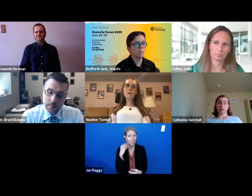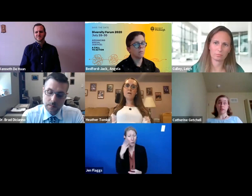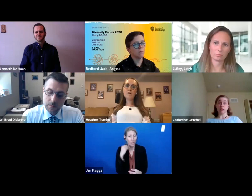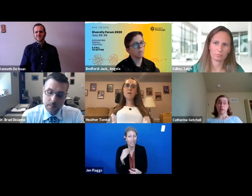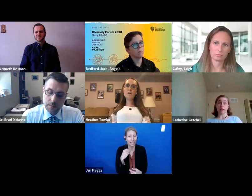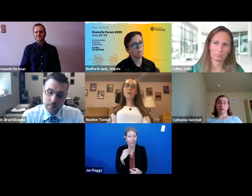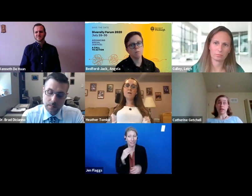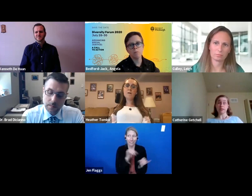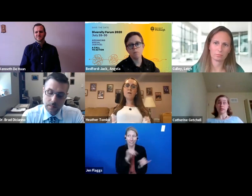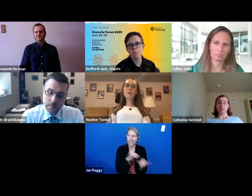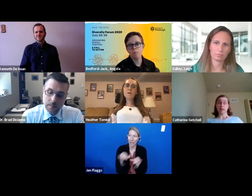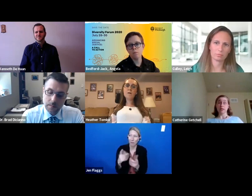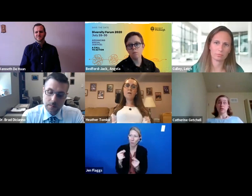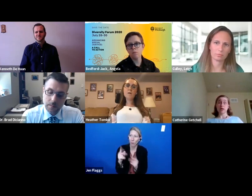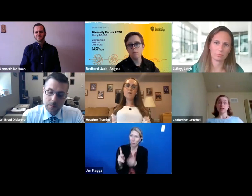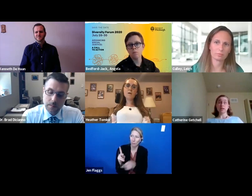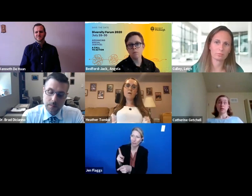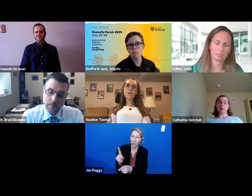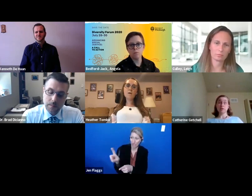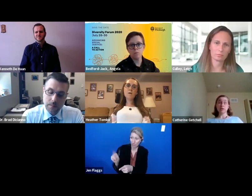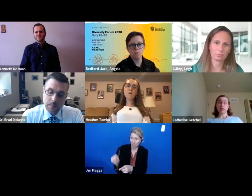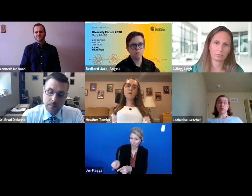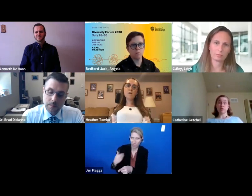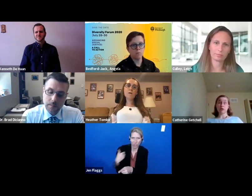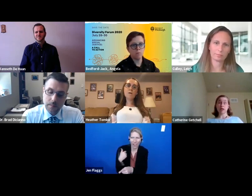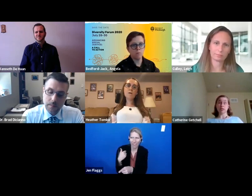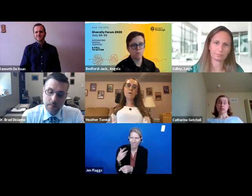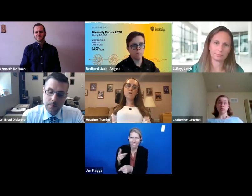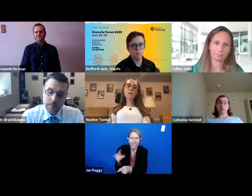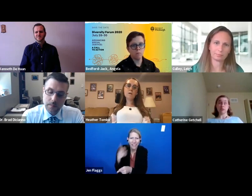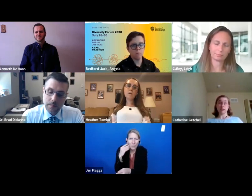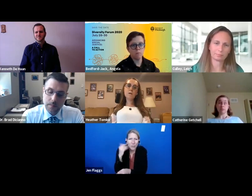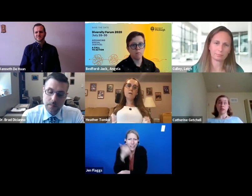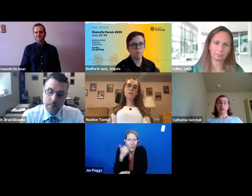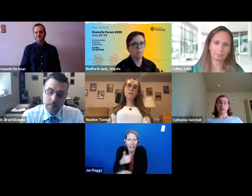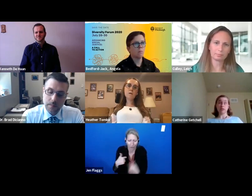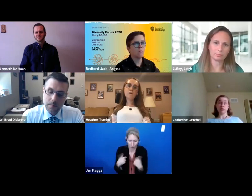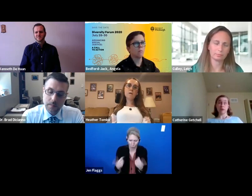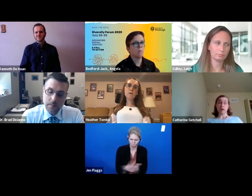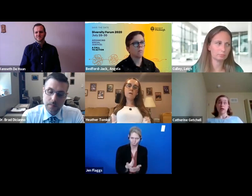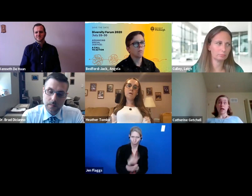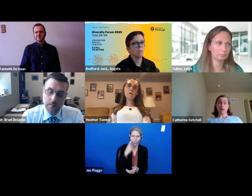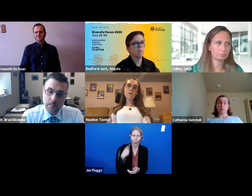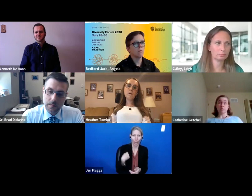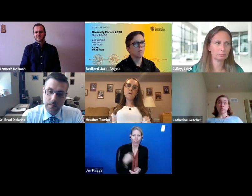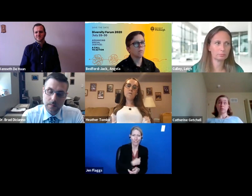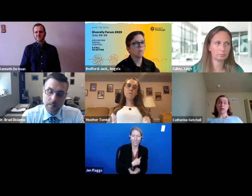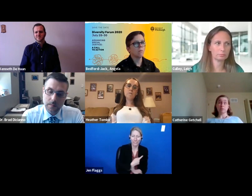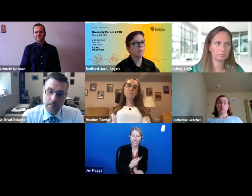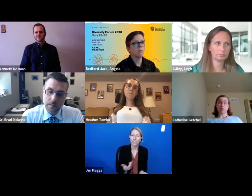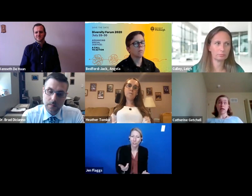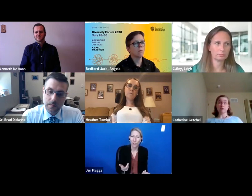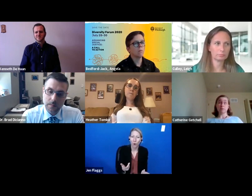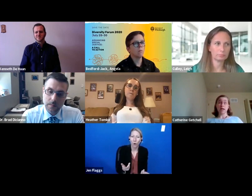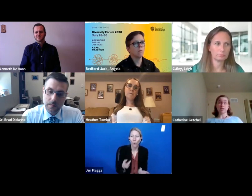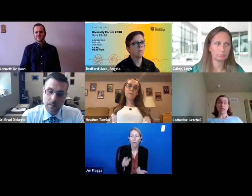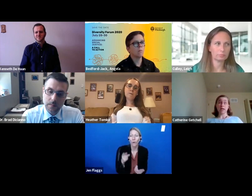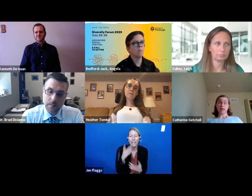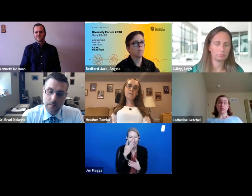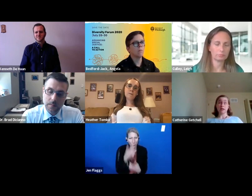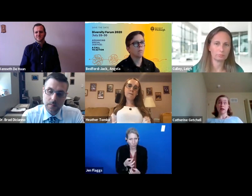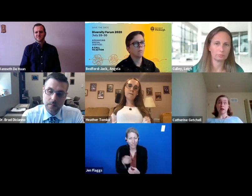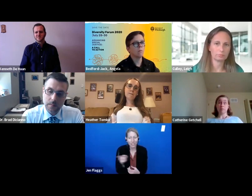disabilities experience on a regular basis. So that's an opportunity, I think, for us as people with disabilities to help people